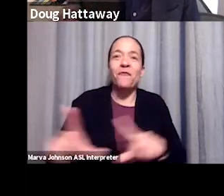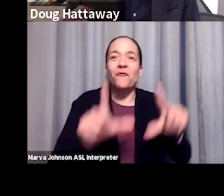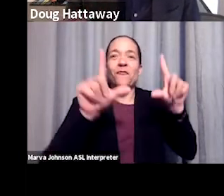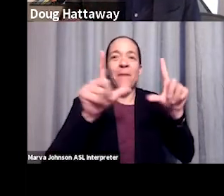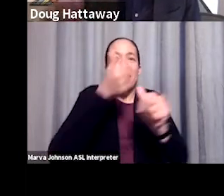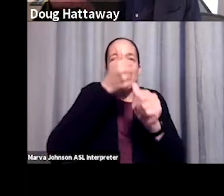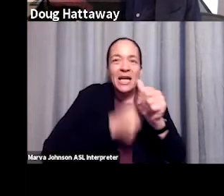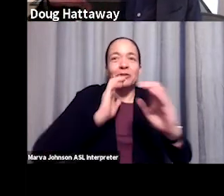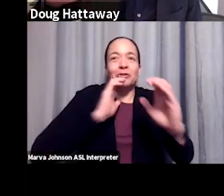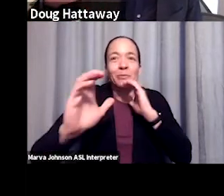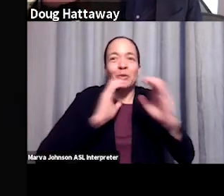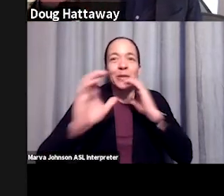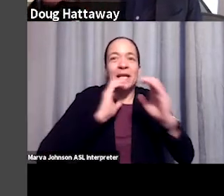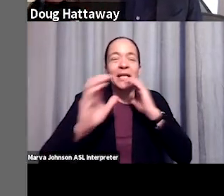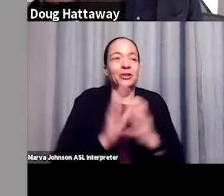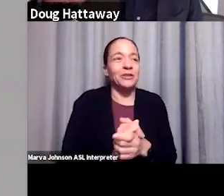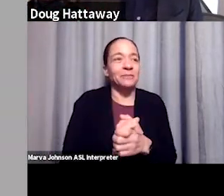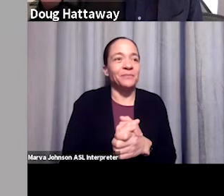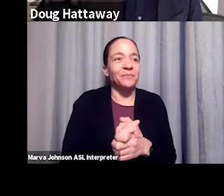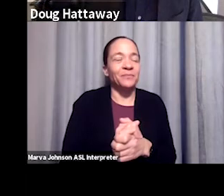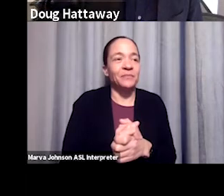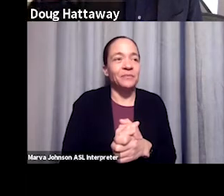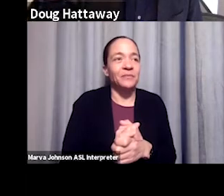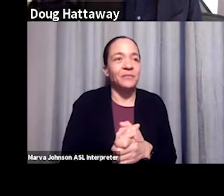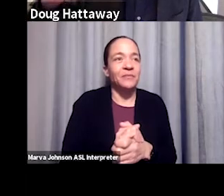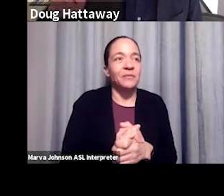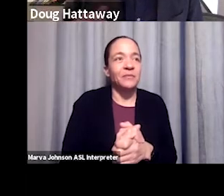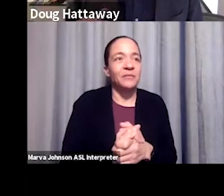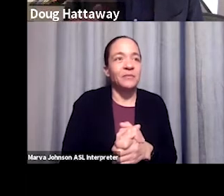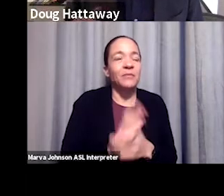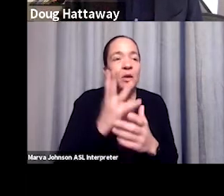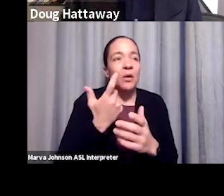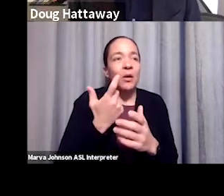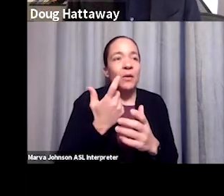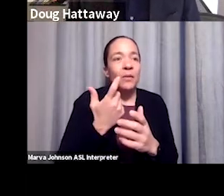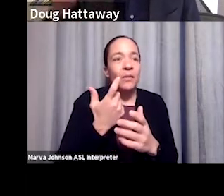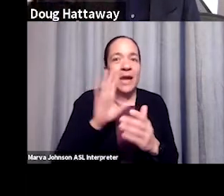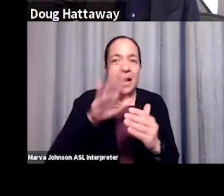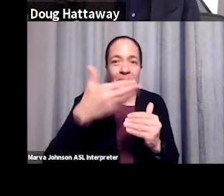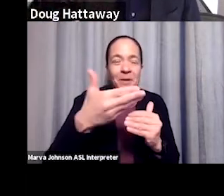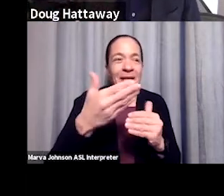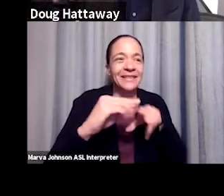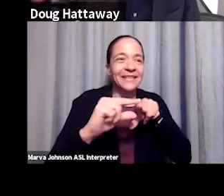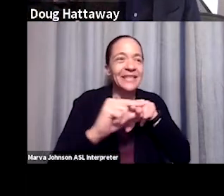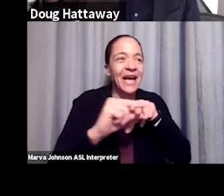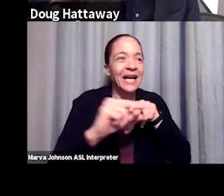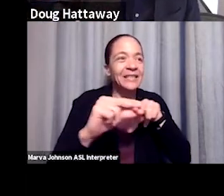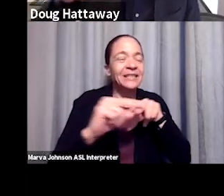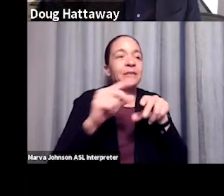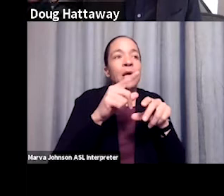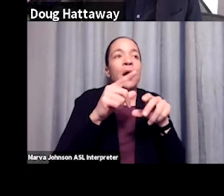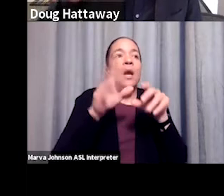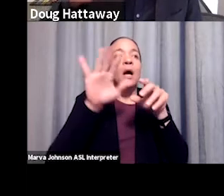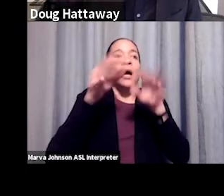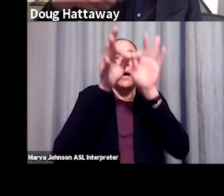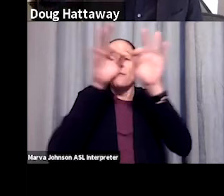slide shows to use ideas like that when you really hit up. So we're not trying, okay. Frame it first with a headline